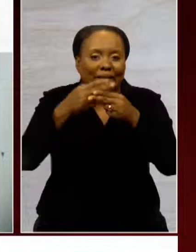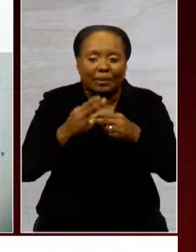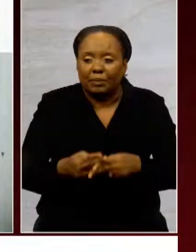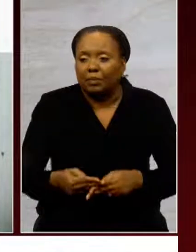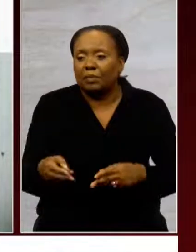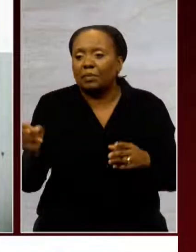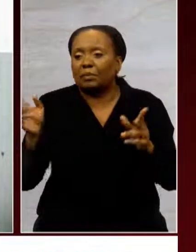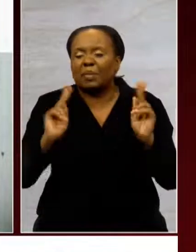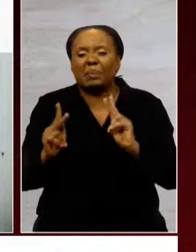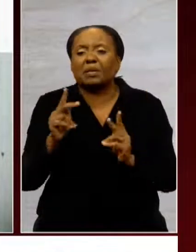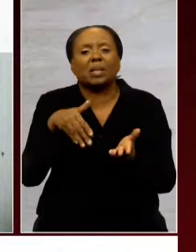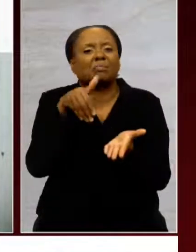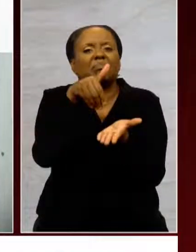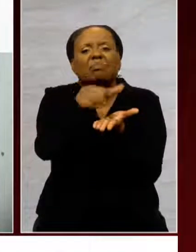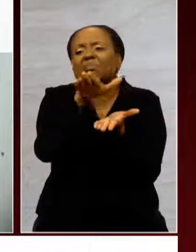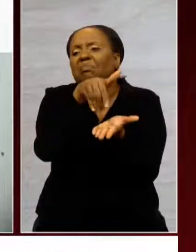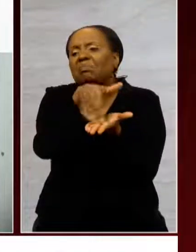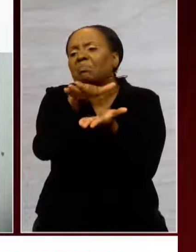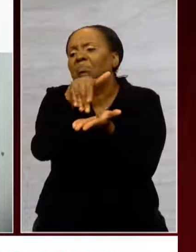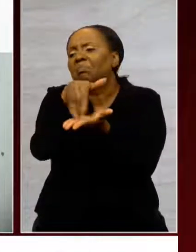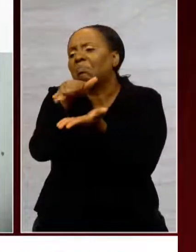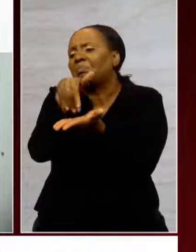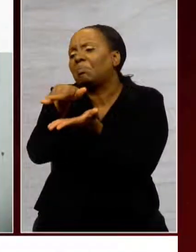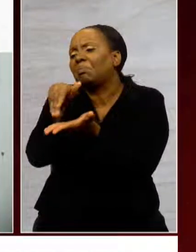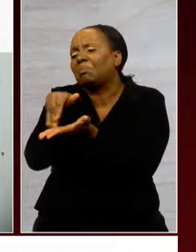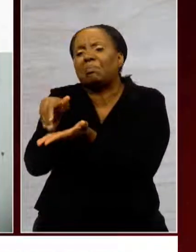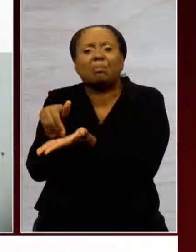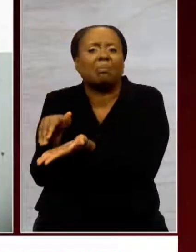everybody's just rejecting him and the check.